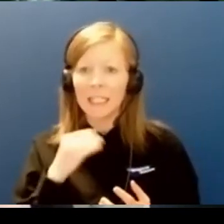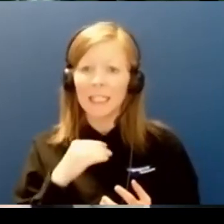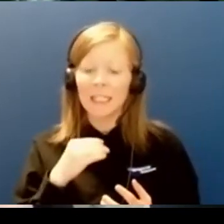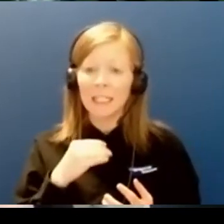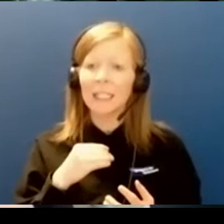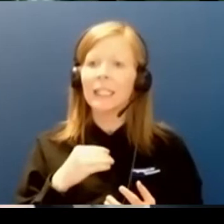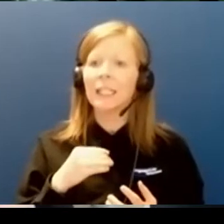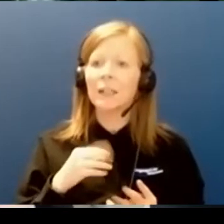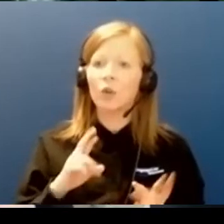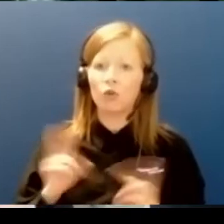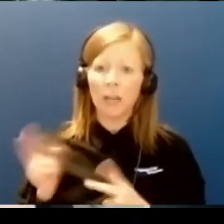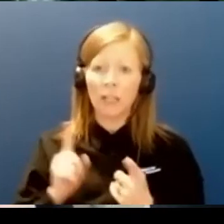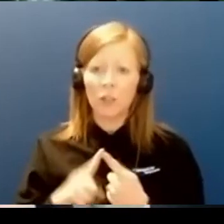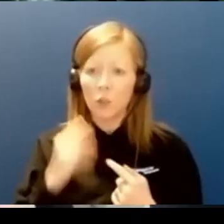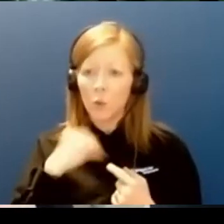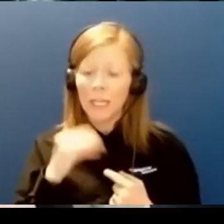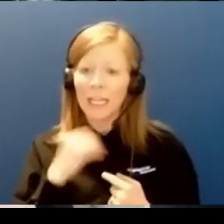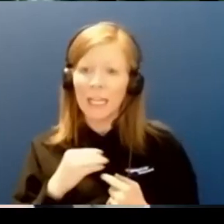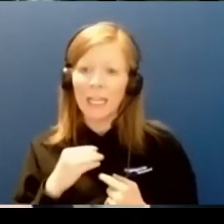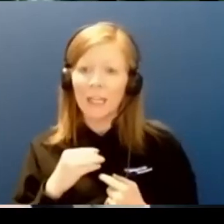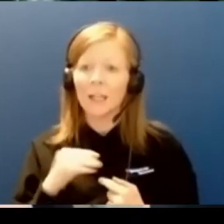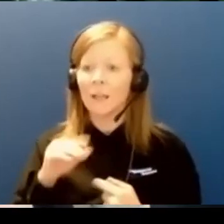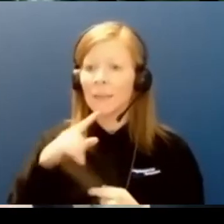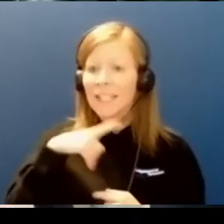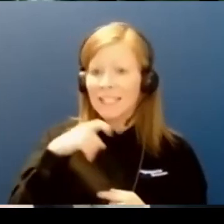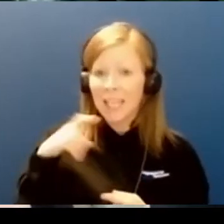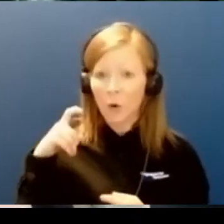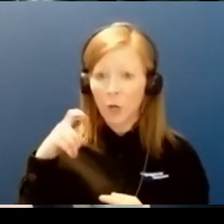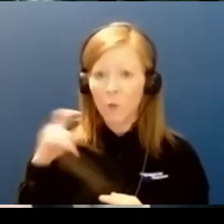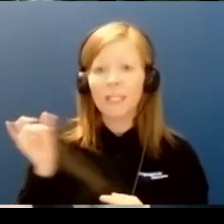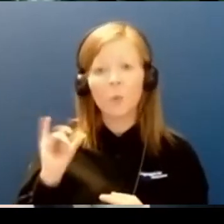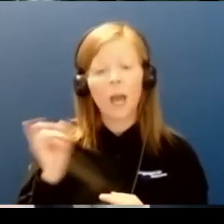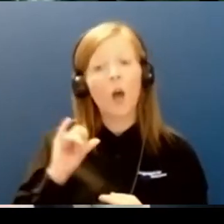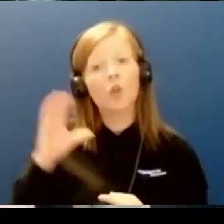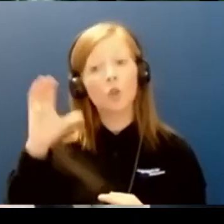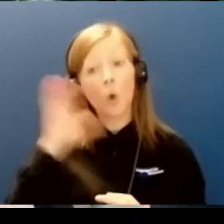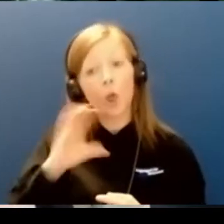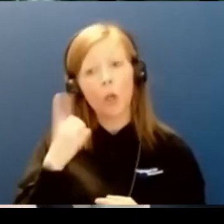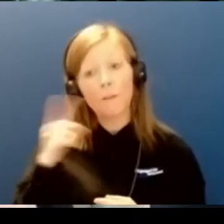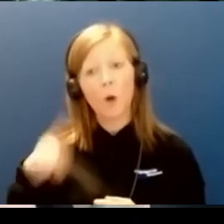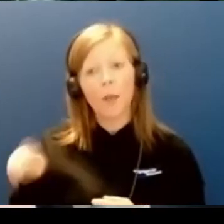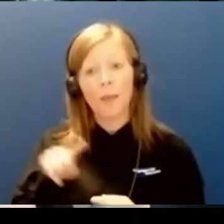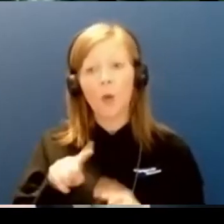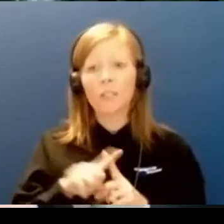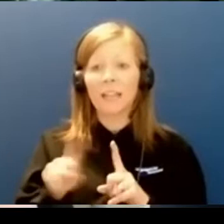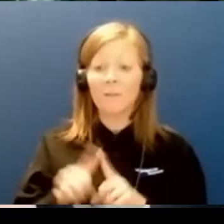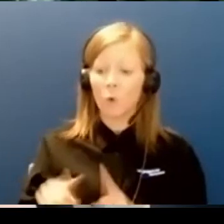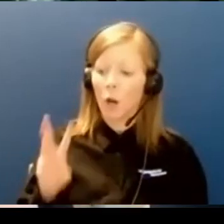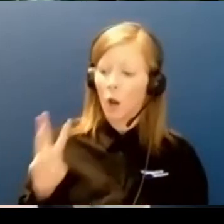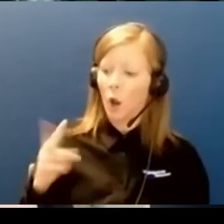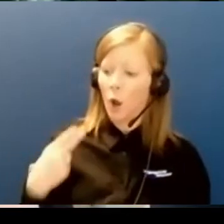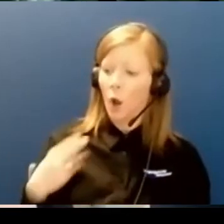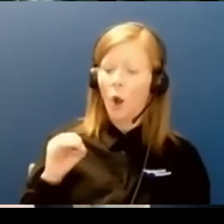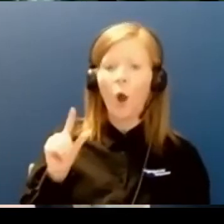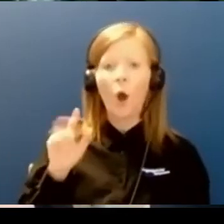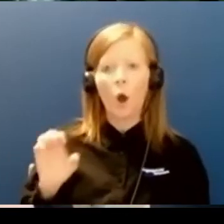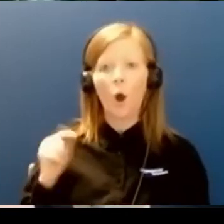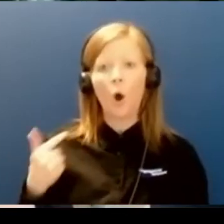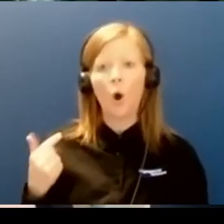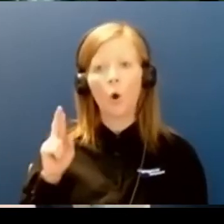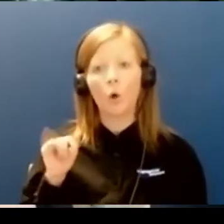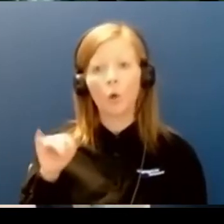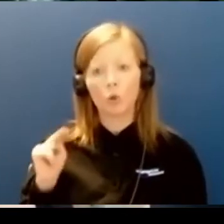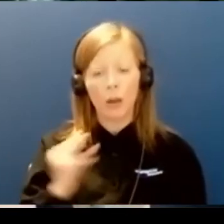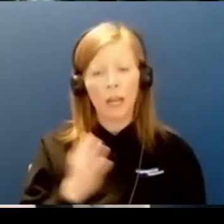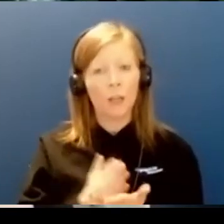ready to eat cereals as well. So just looking for those whole grain components in those, rather than those ones